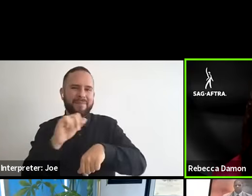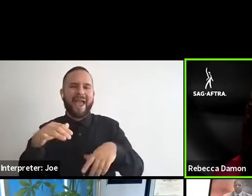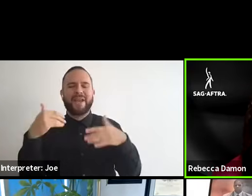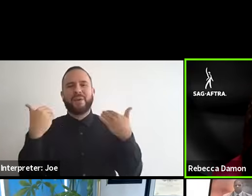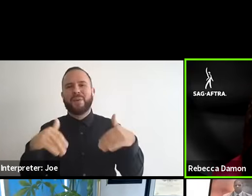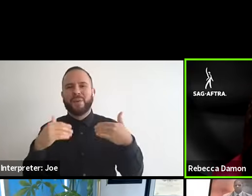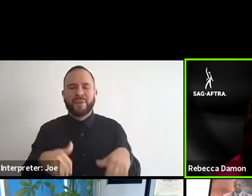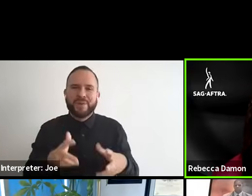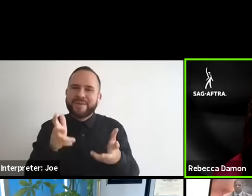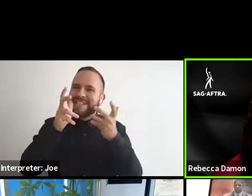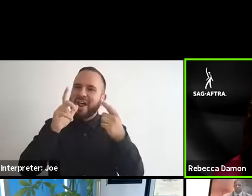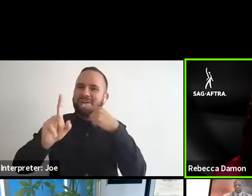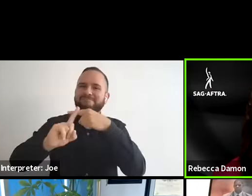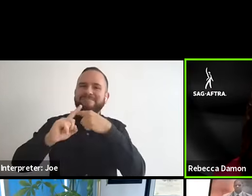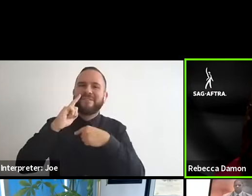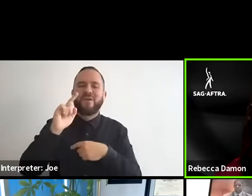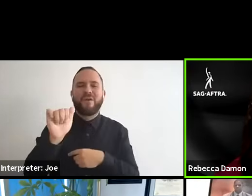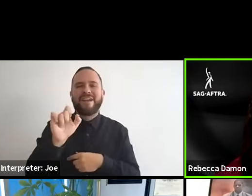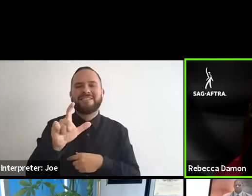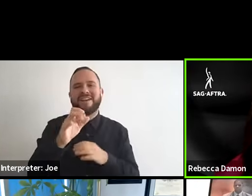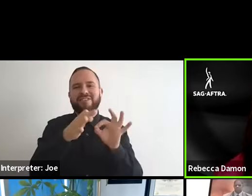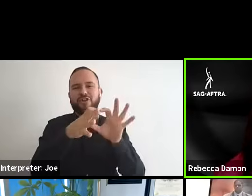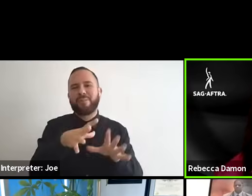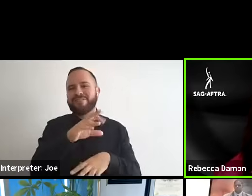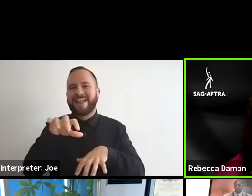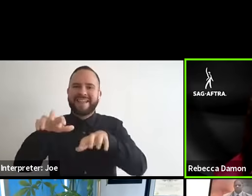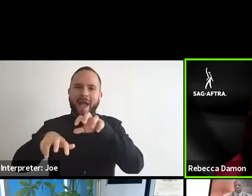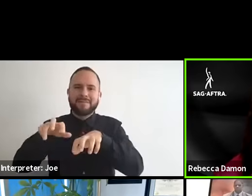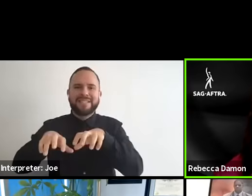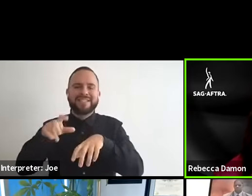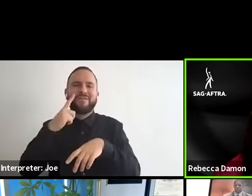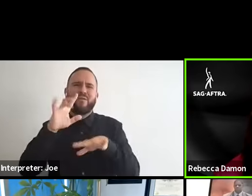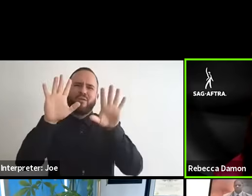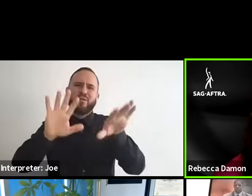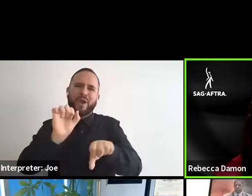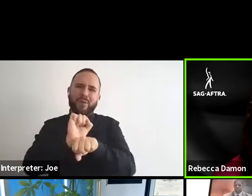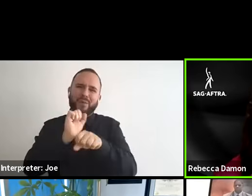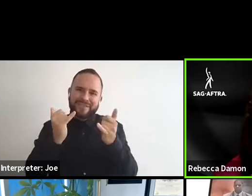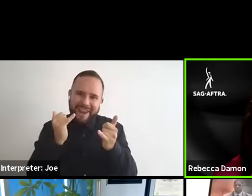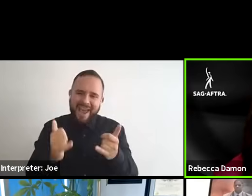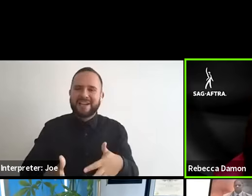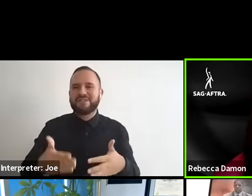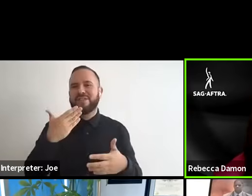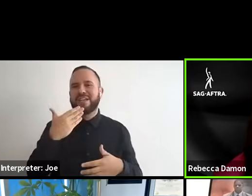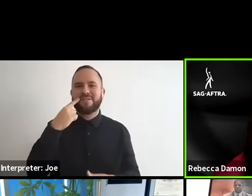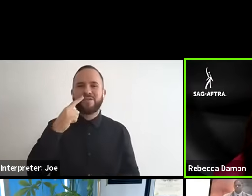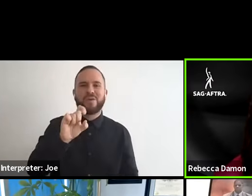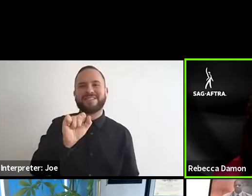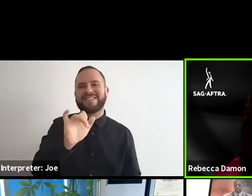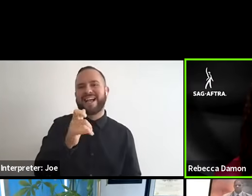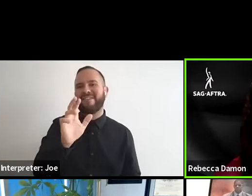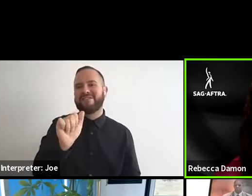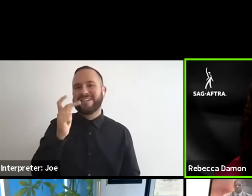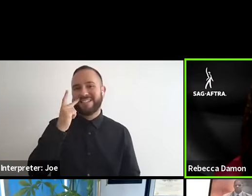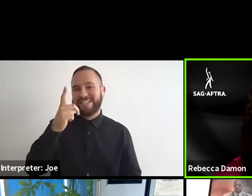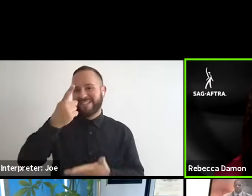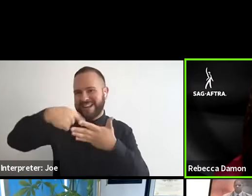our interpreters and captioners for their great work today. So thank you all. On behalf of SAG-AFTRA, we'll see you next week.